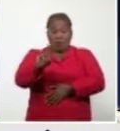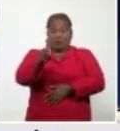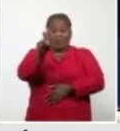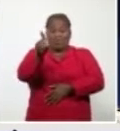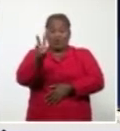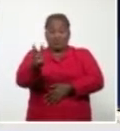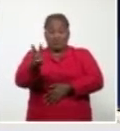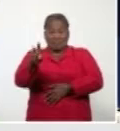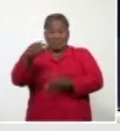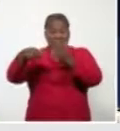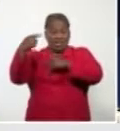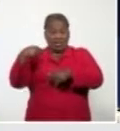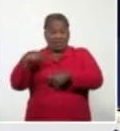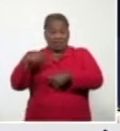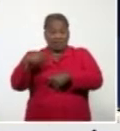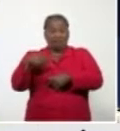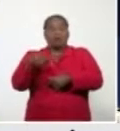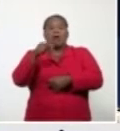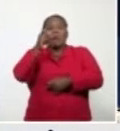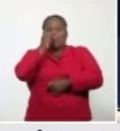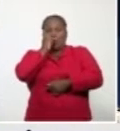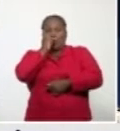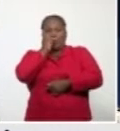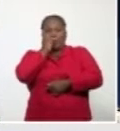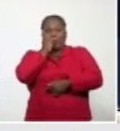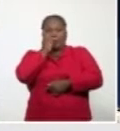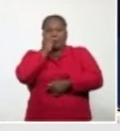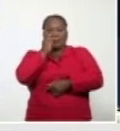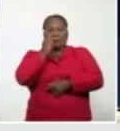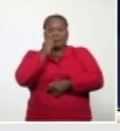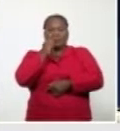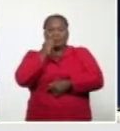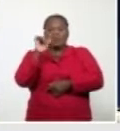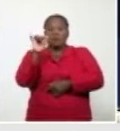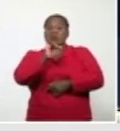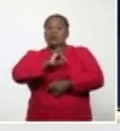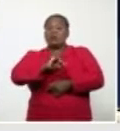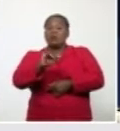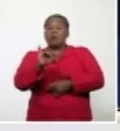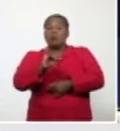30.8%. In the accumulated total,